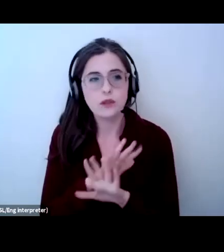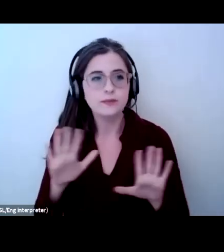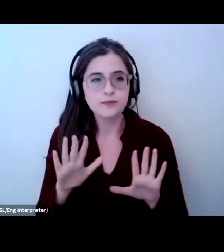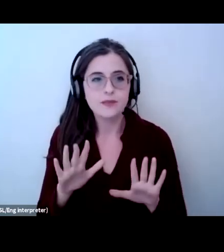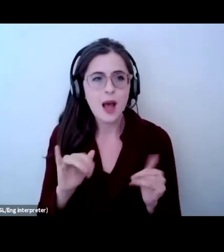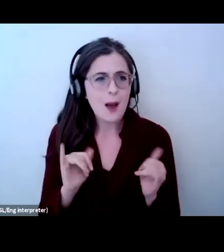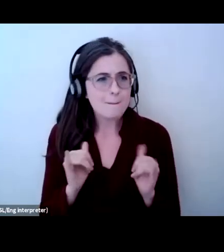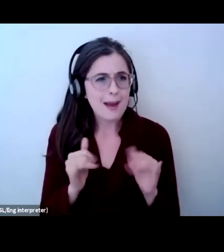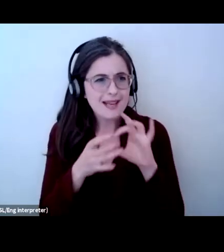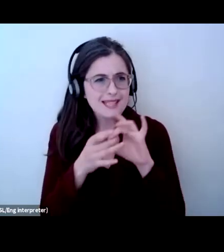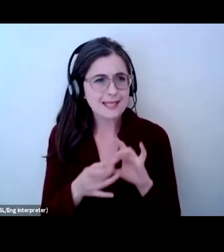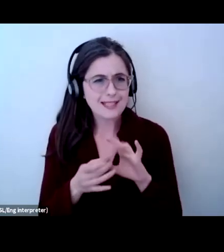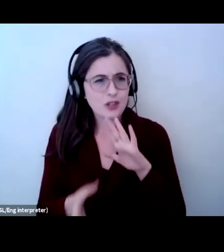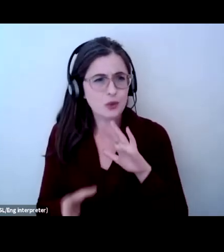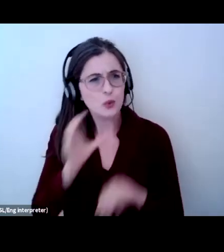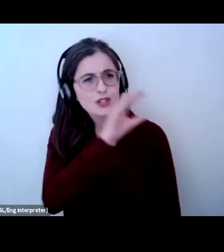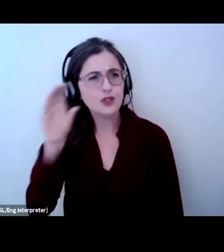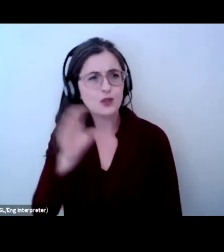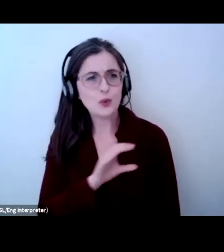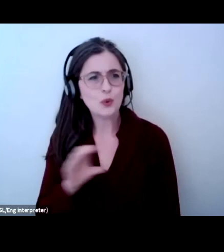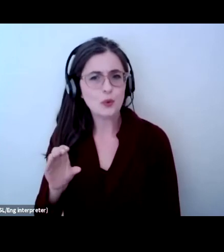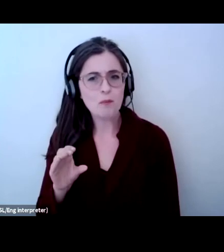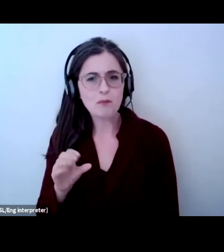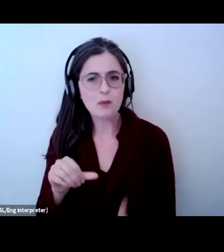could be something to do with the Zoom update.